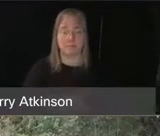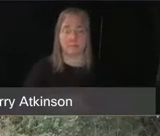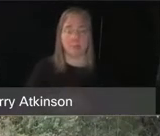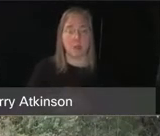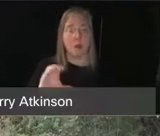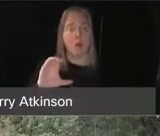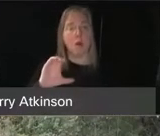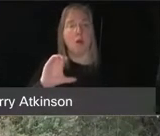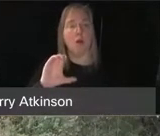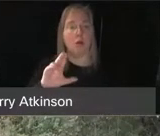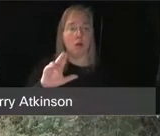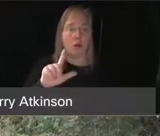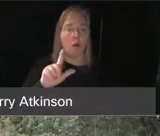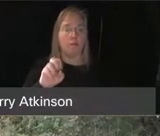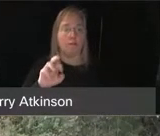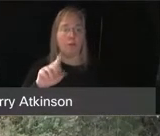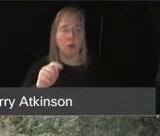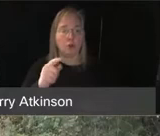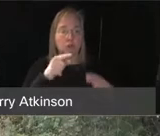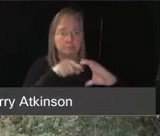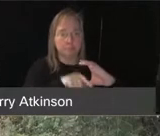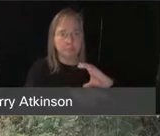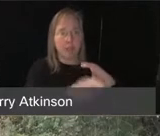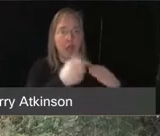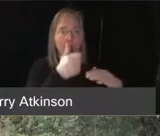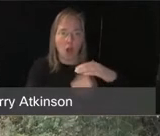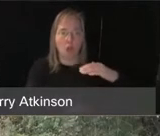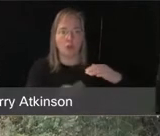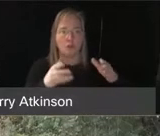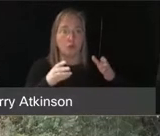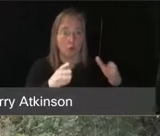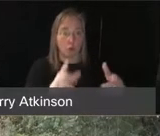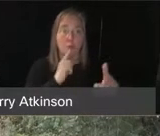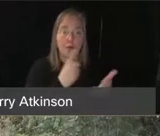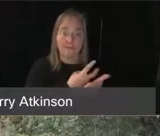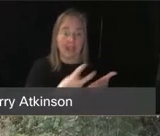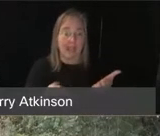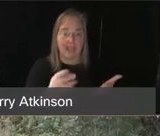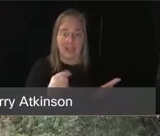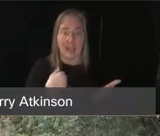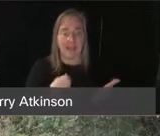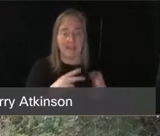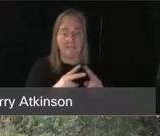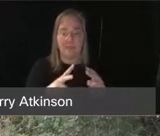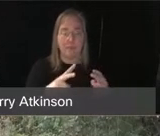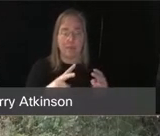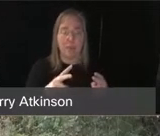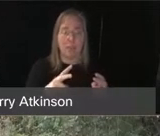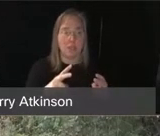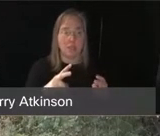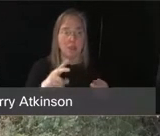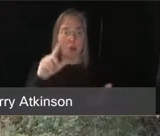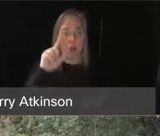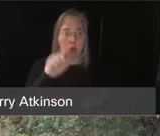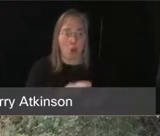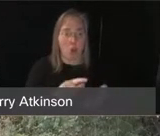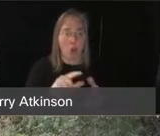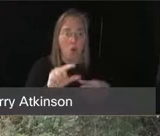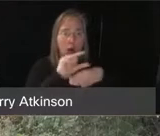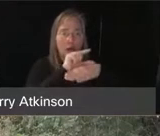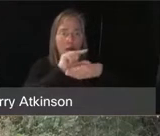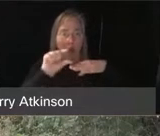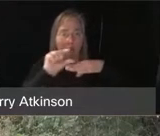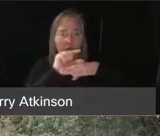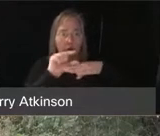Culverts that were going underneath the roadway were failing, and they had pretty low cover on top of the pipe, pretty